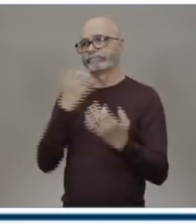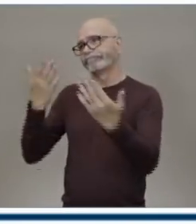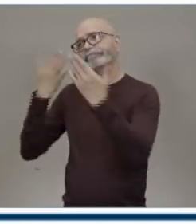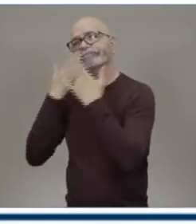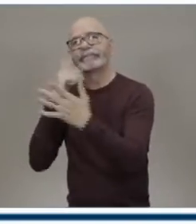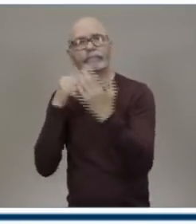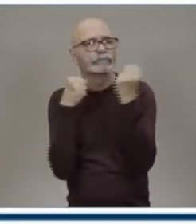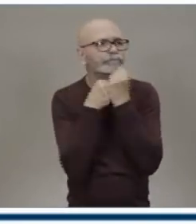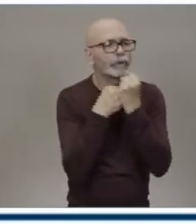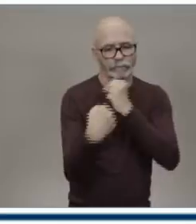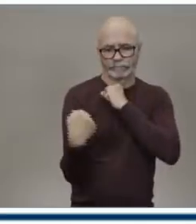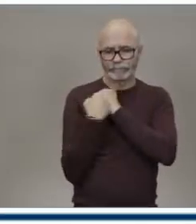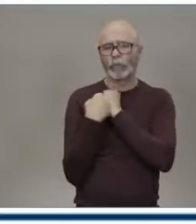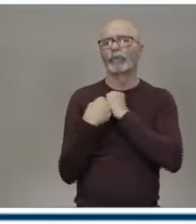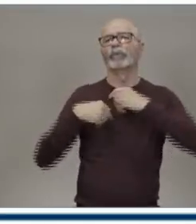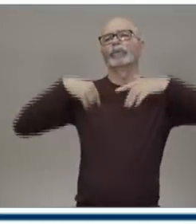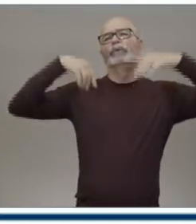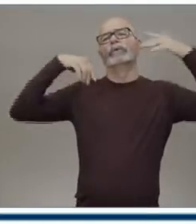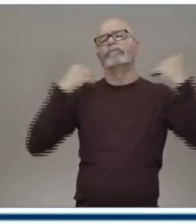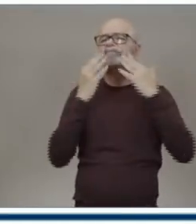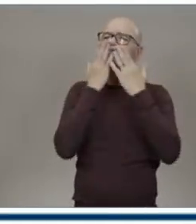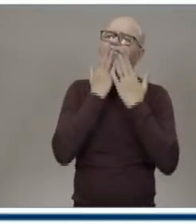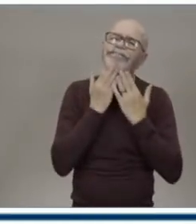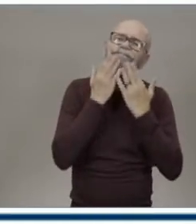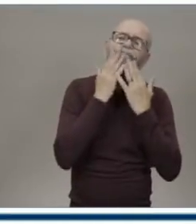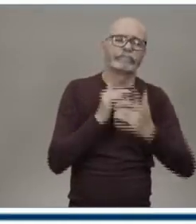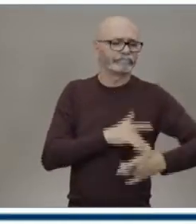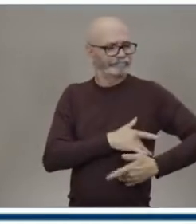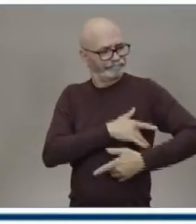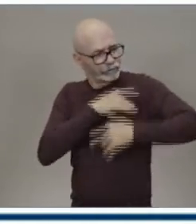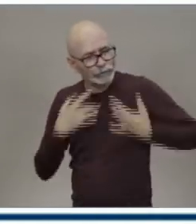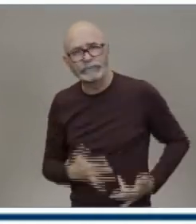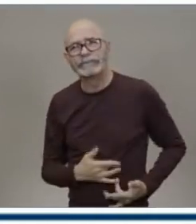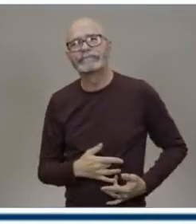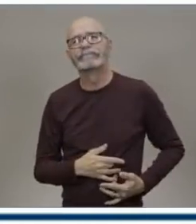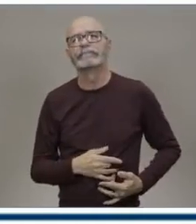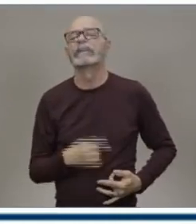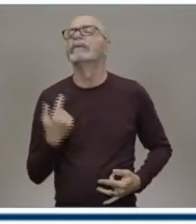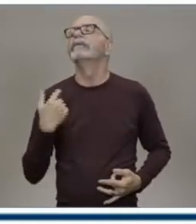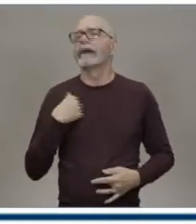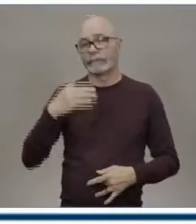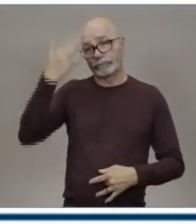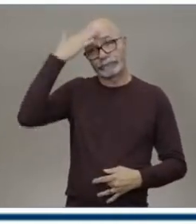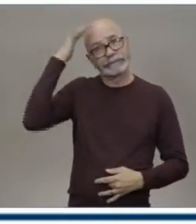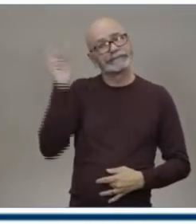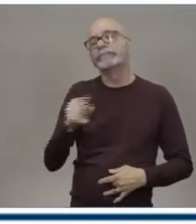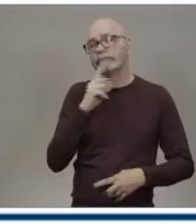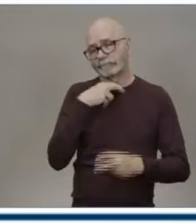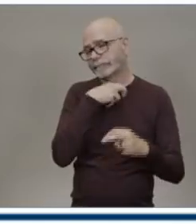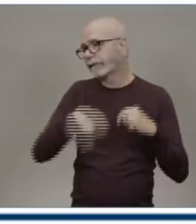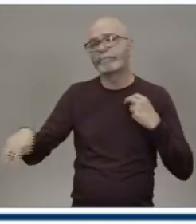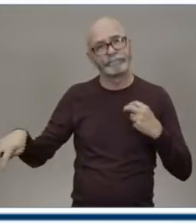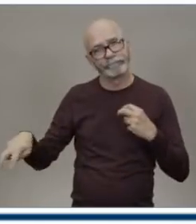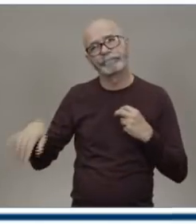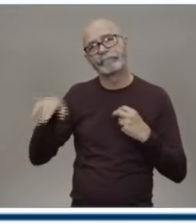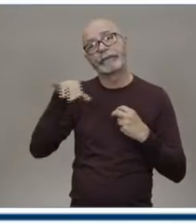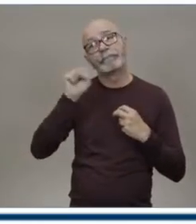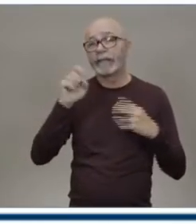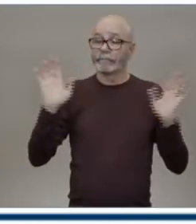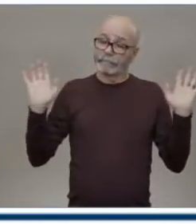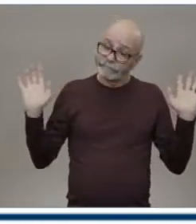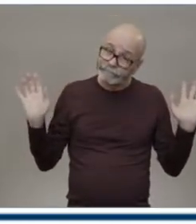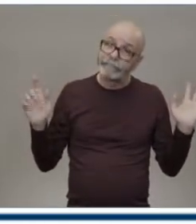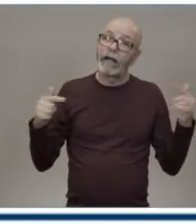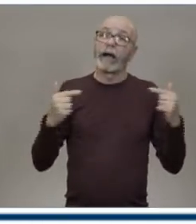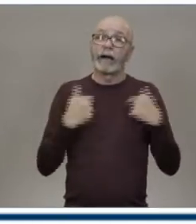kindness that they've shown me. And as hard as this may be at times, I've never lost sight. There are many, many Nova